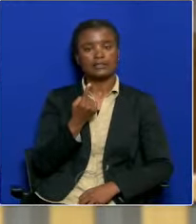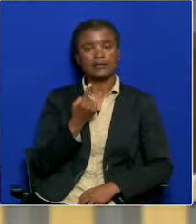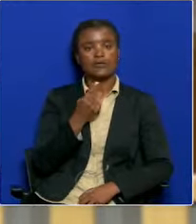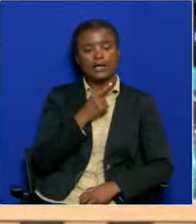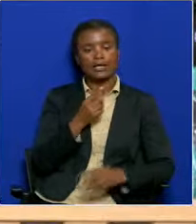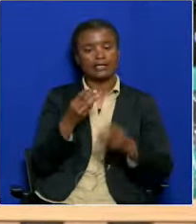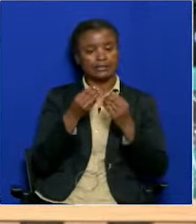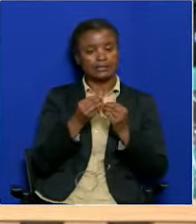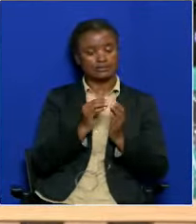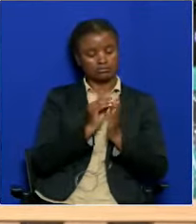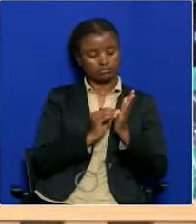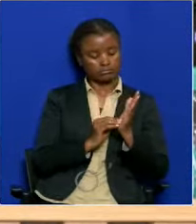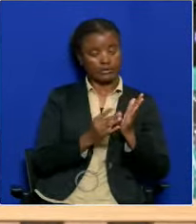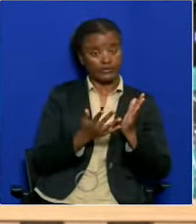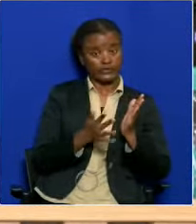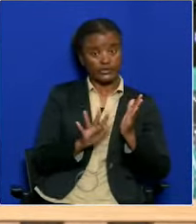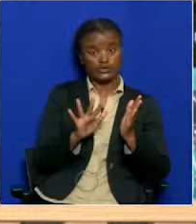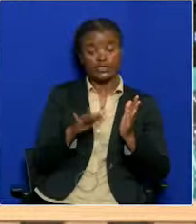them?